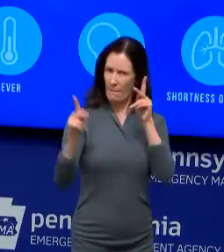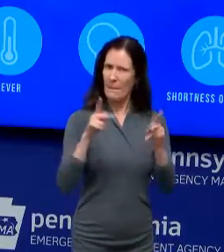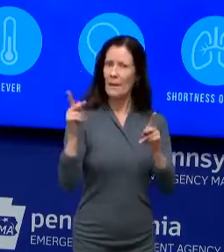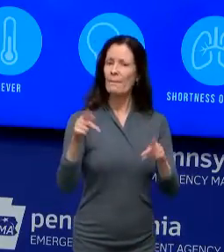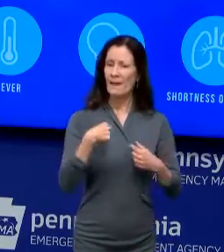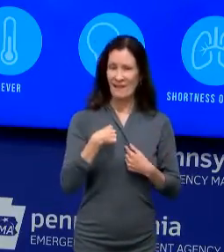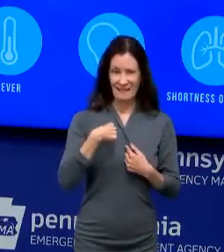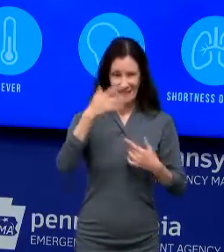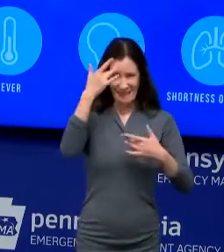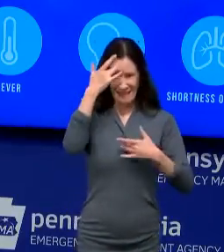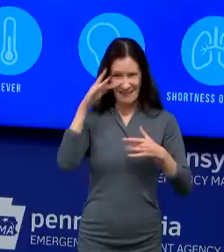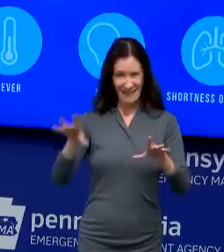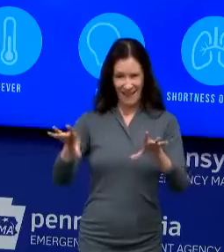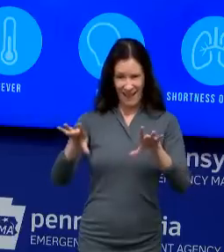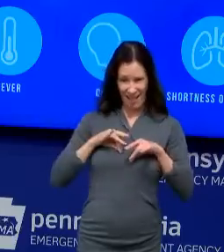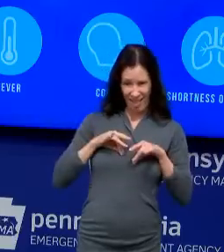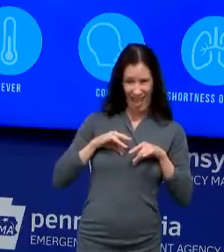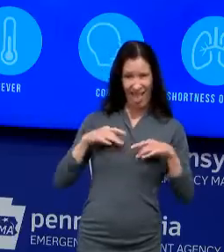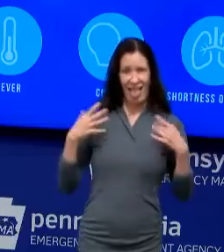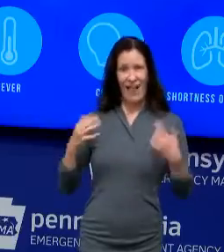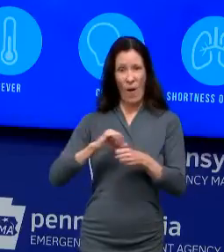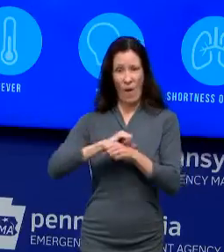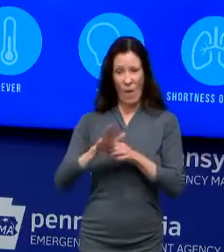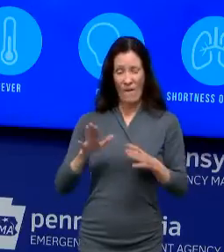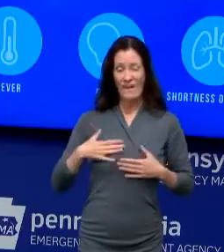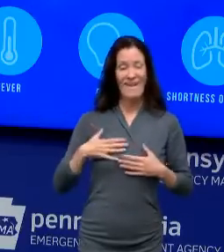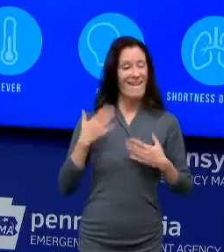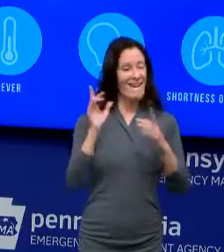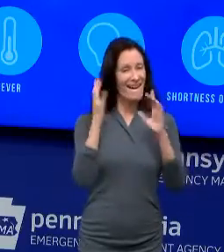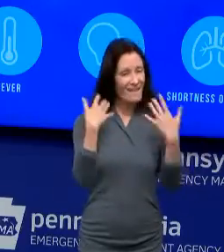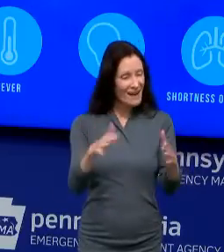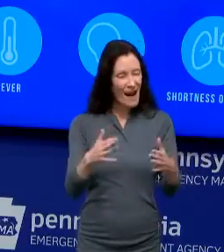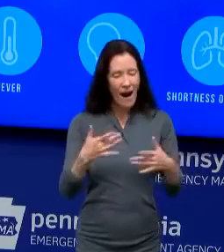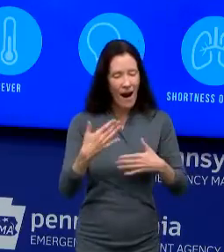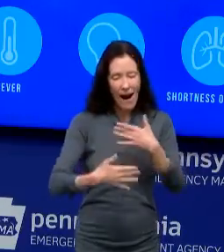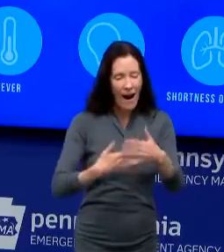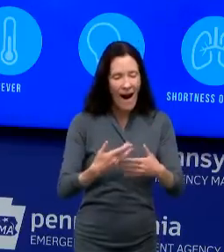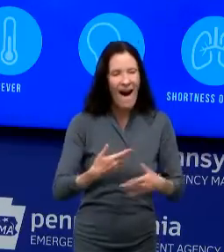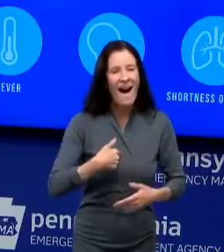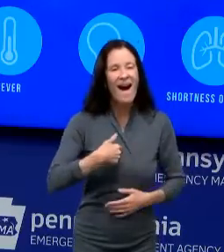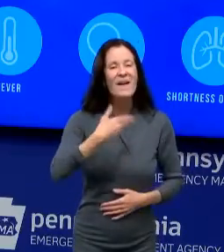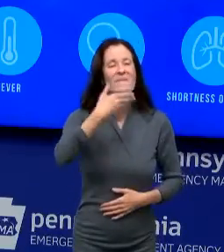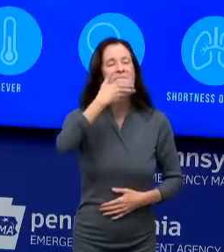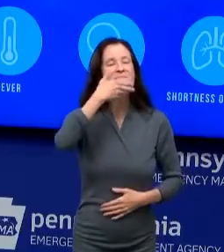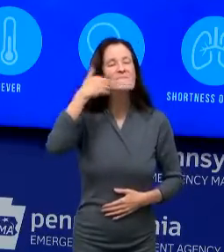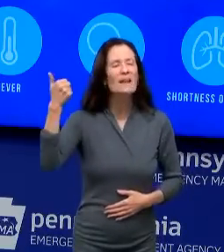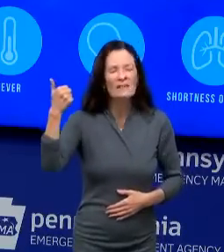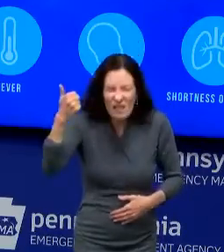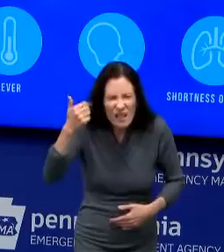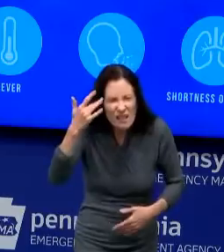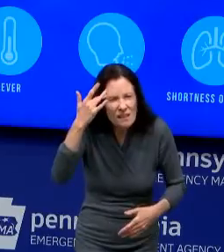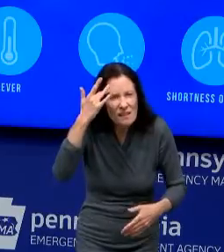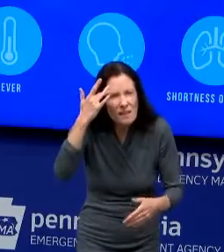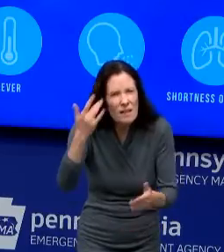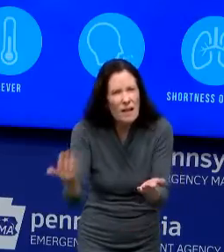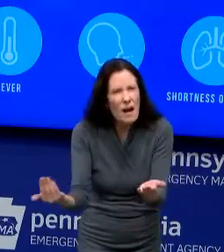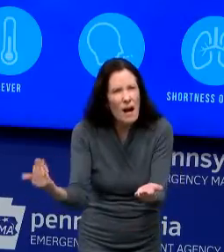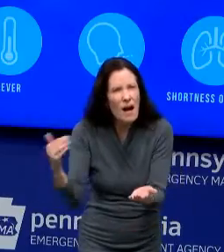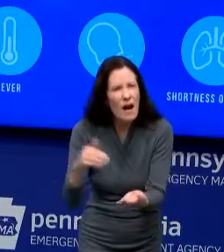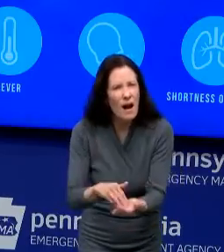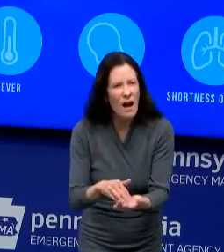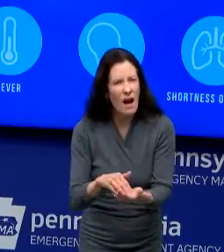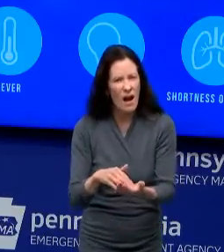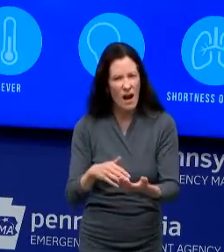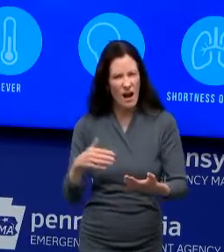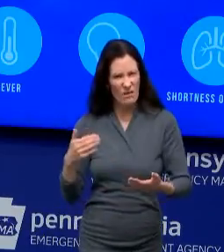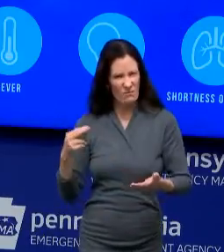Well, treatment, again, is a relative thing. Really, there is no accepted specific treatment for COVID-19